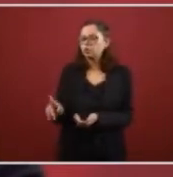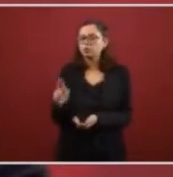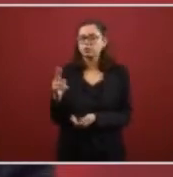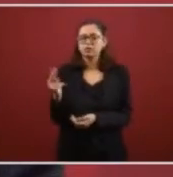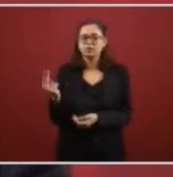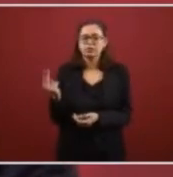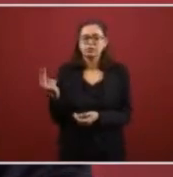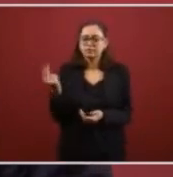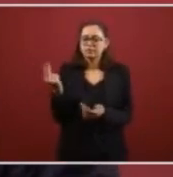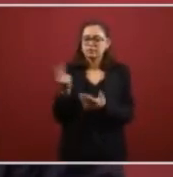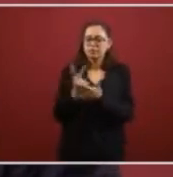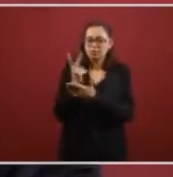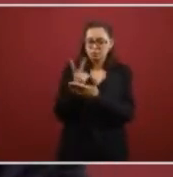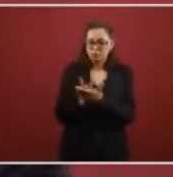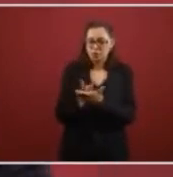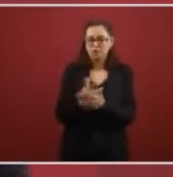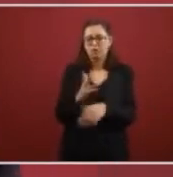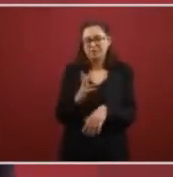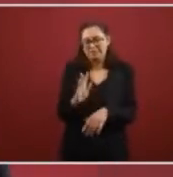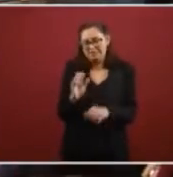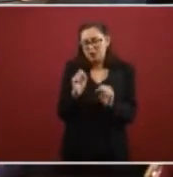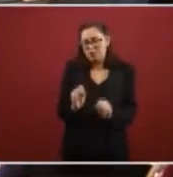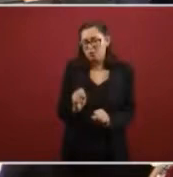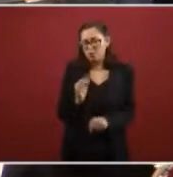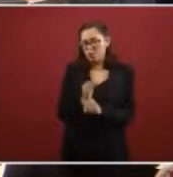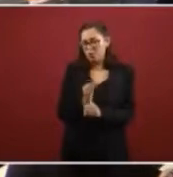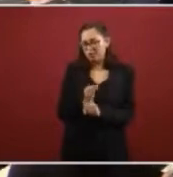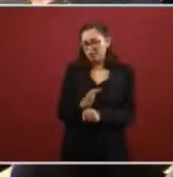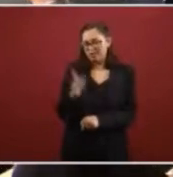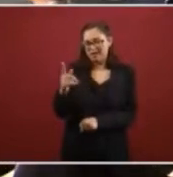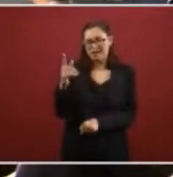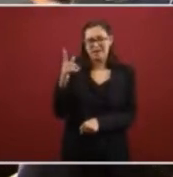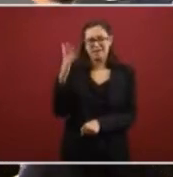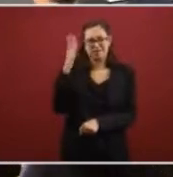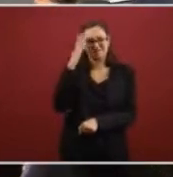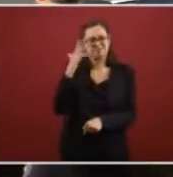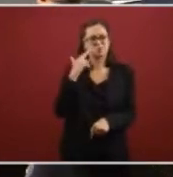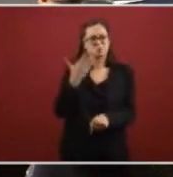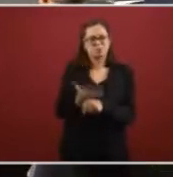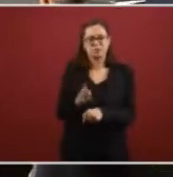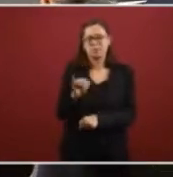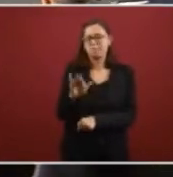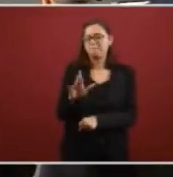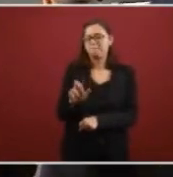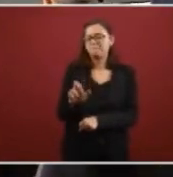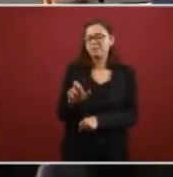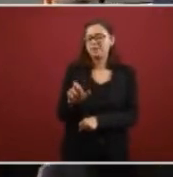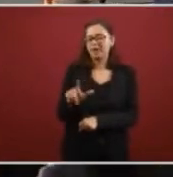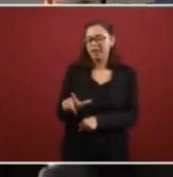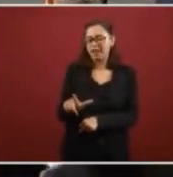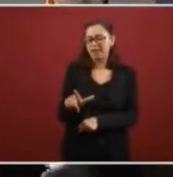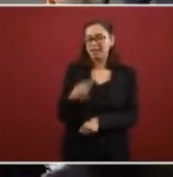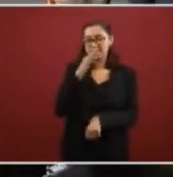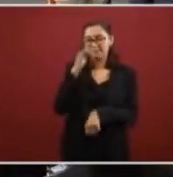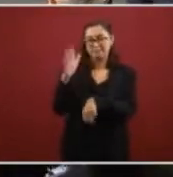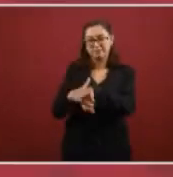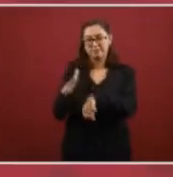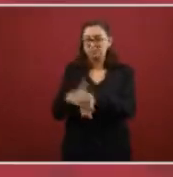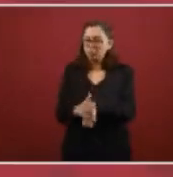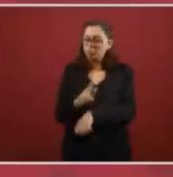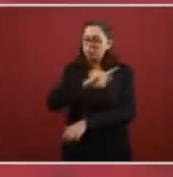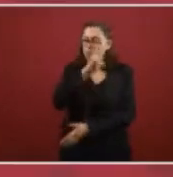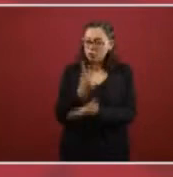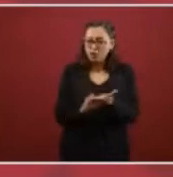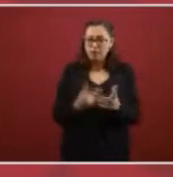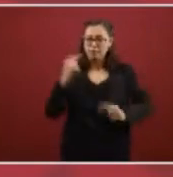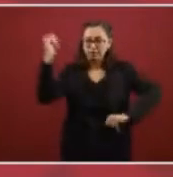because the Secretary of Tourism should make some kind of a plan, a program, that somehow like that, so